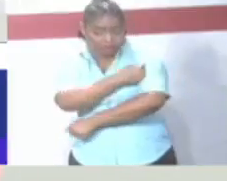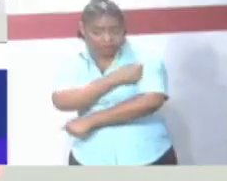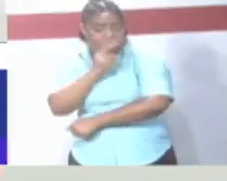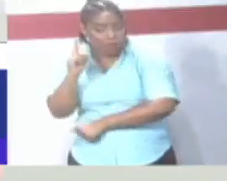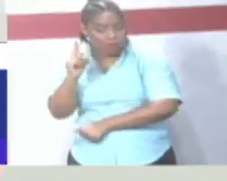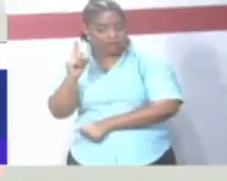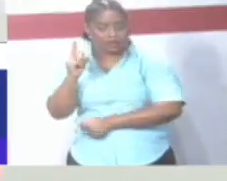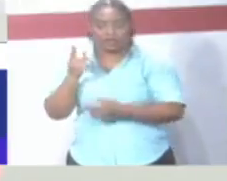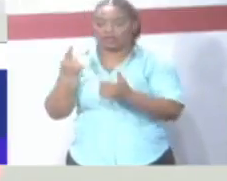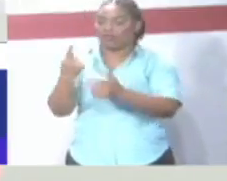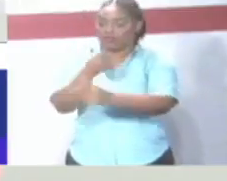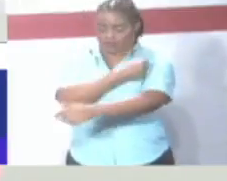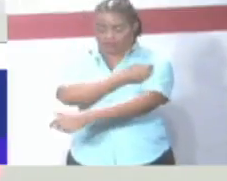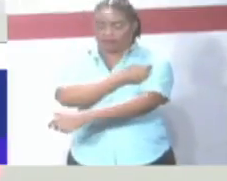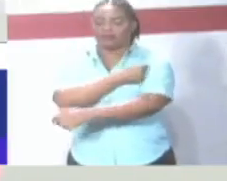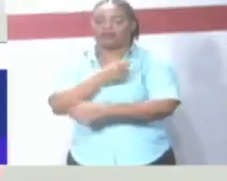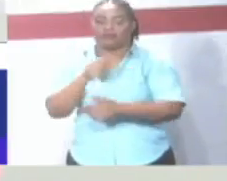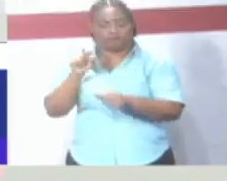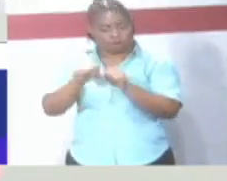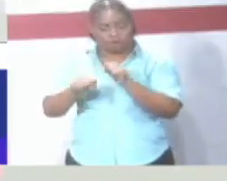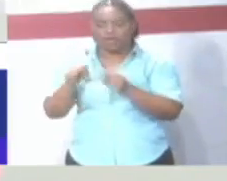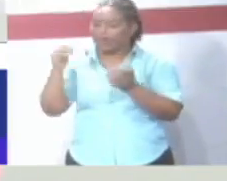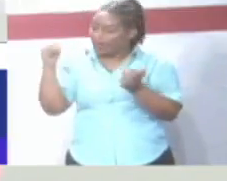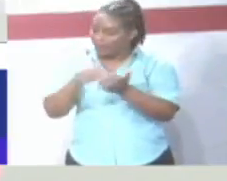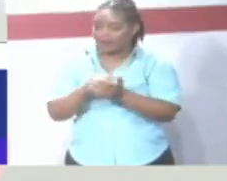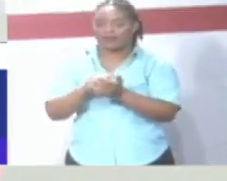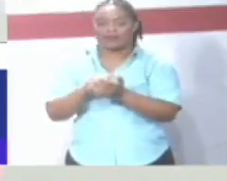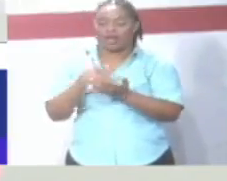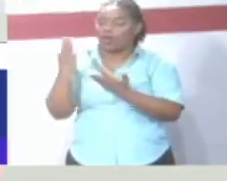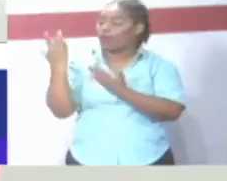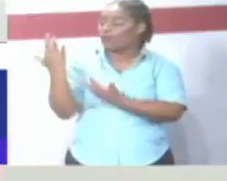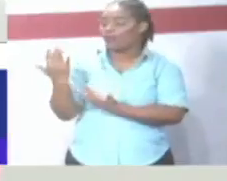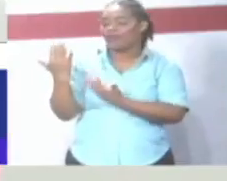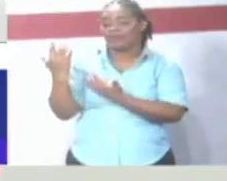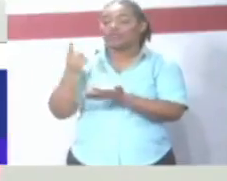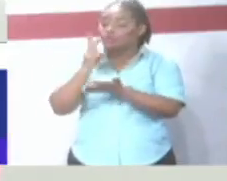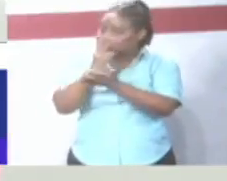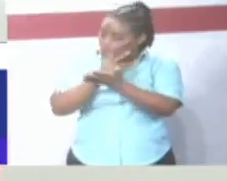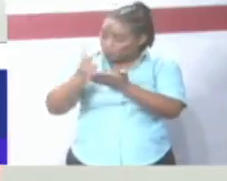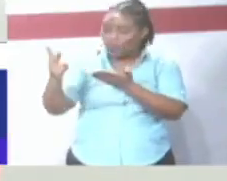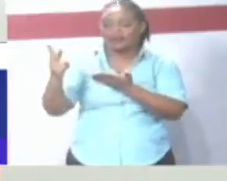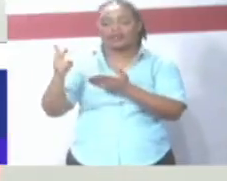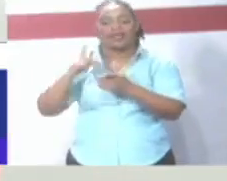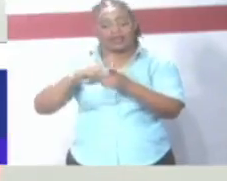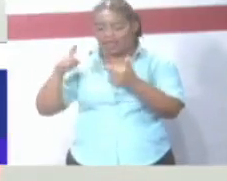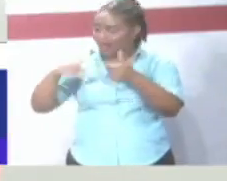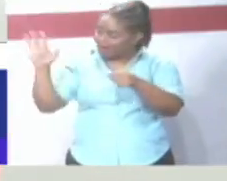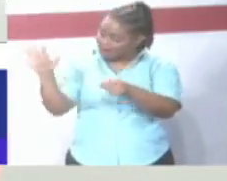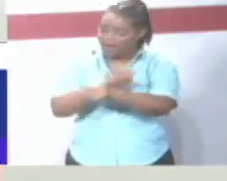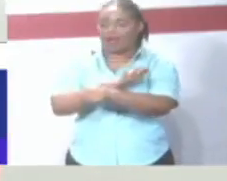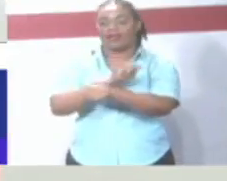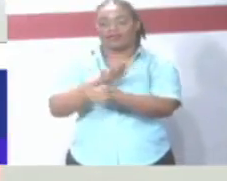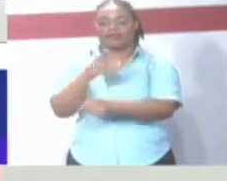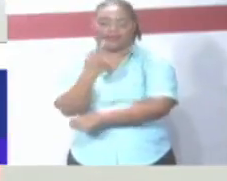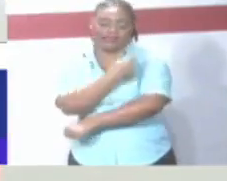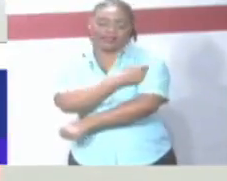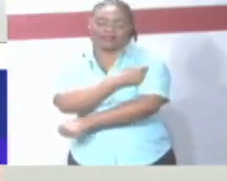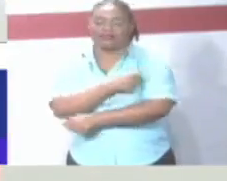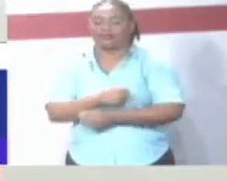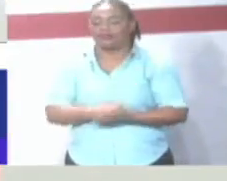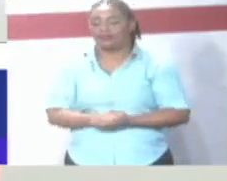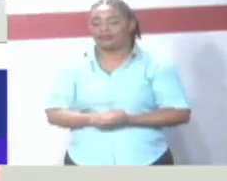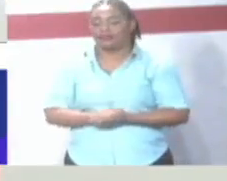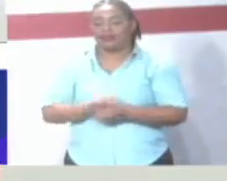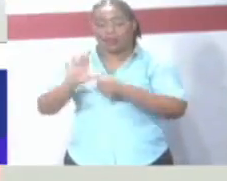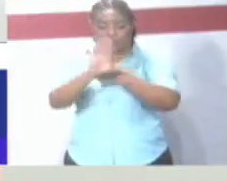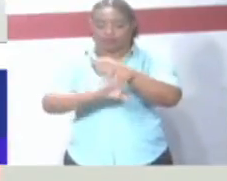weeks after the dose of Johnson & Johnson. I'll now hand over to Dr. Parkinson for the response to